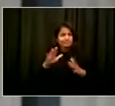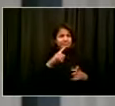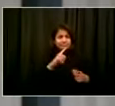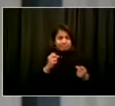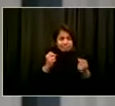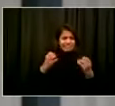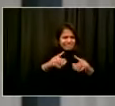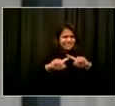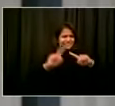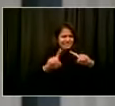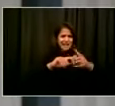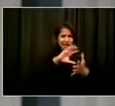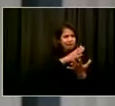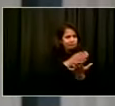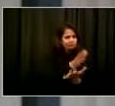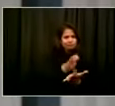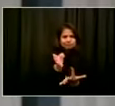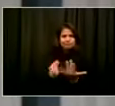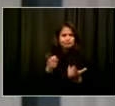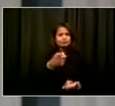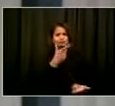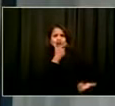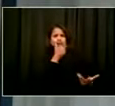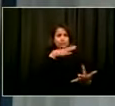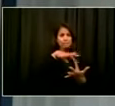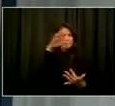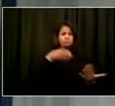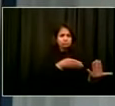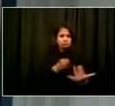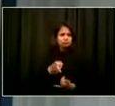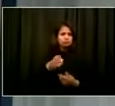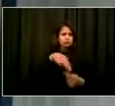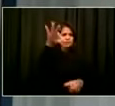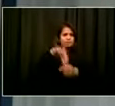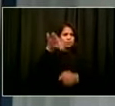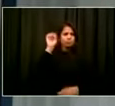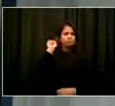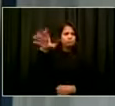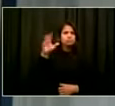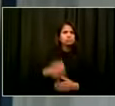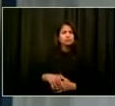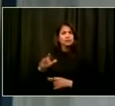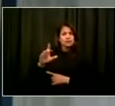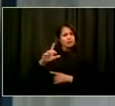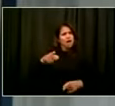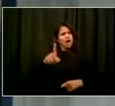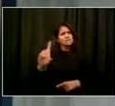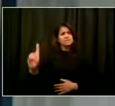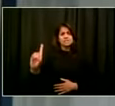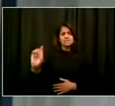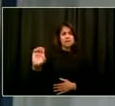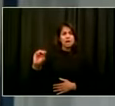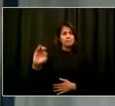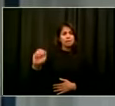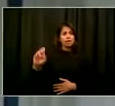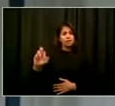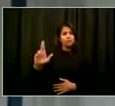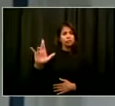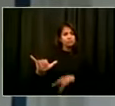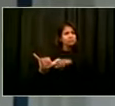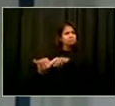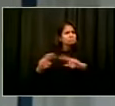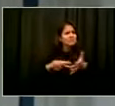and make your voice heard. With that, I'll turn it back to the mayor. Thank you so much, Laura. Thank you to you and everyone at Democracy NYC.